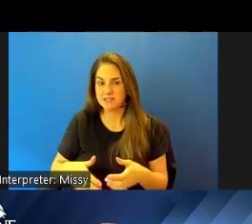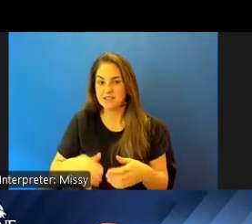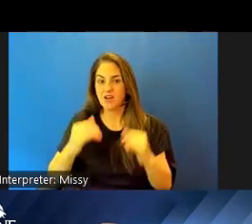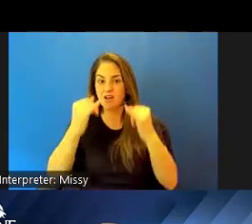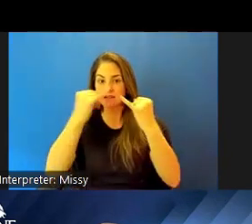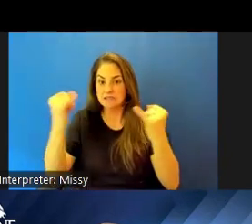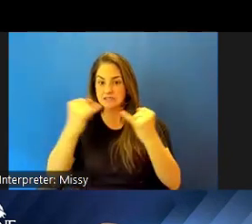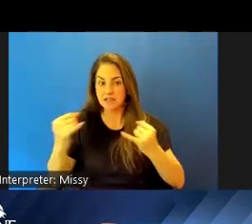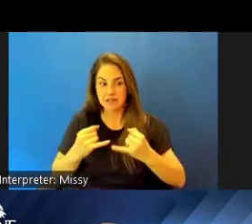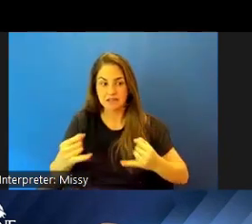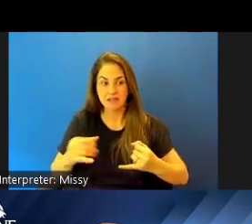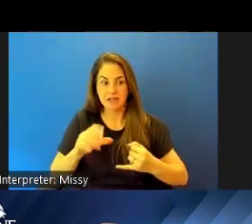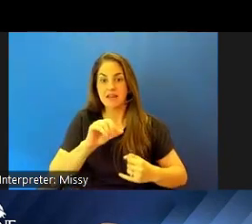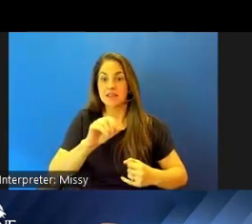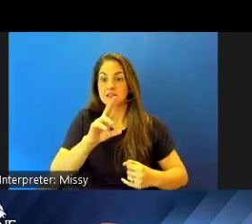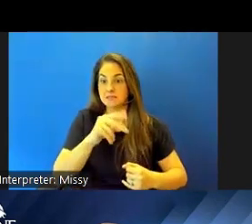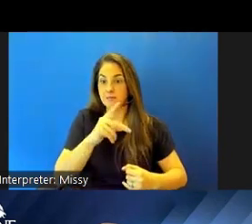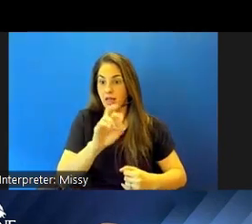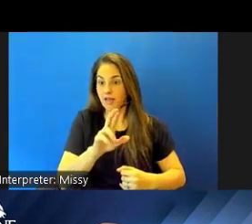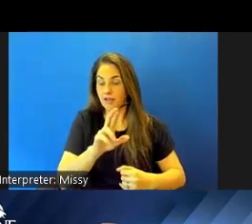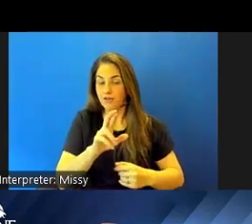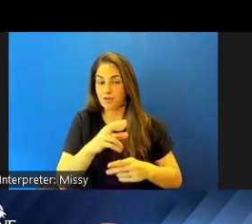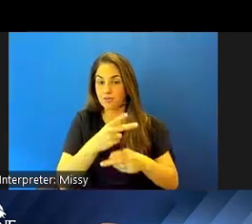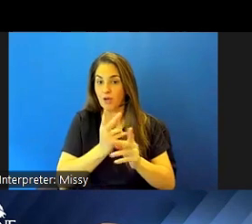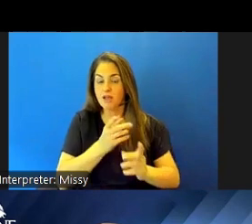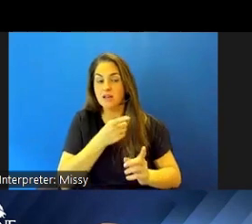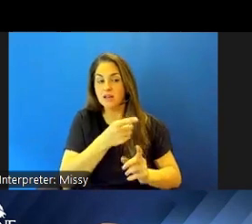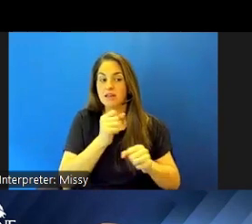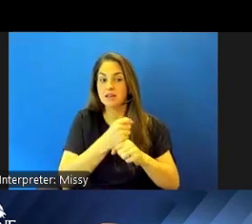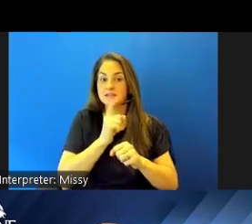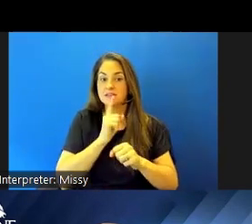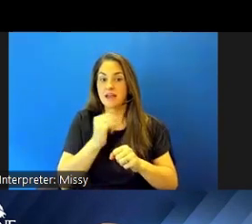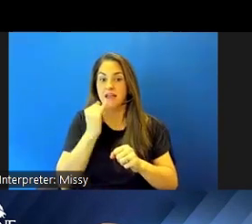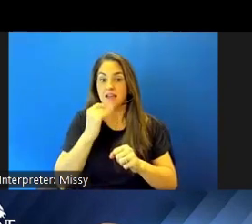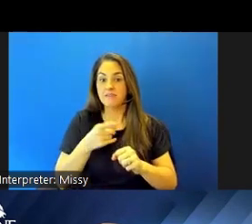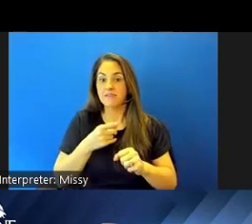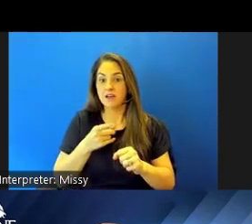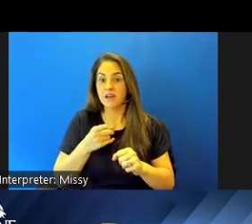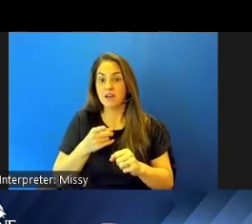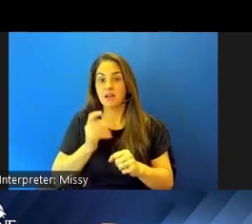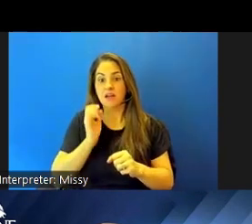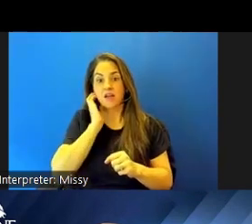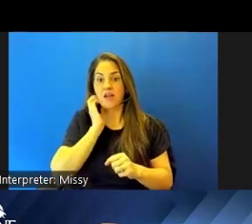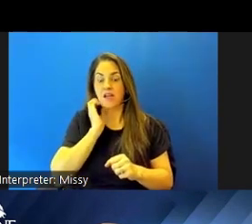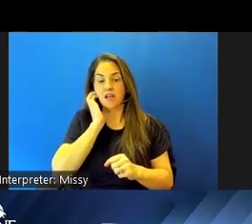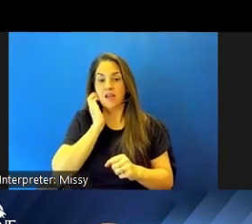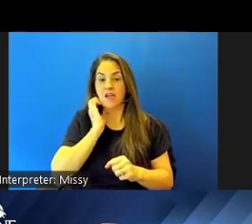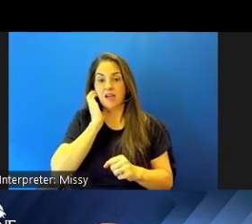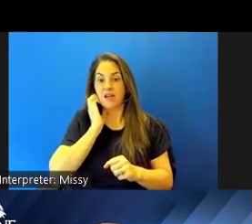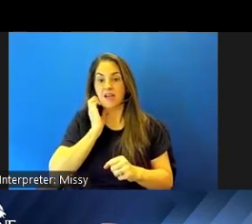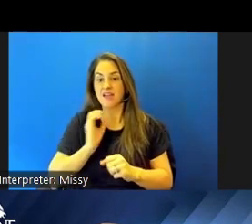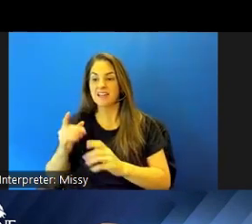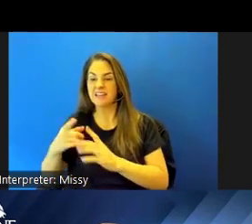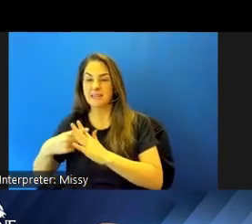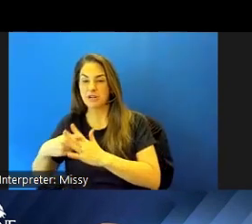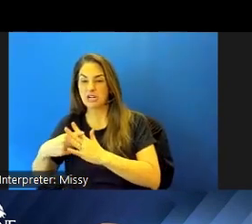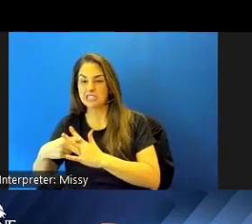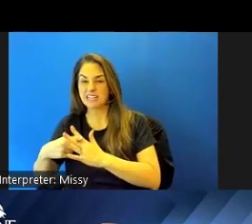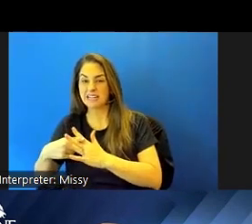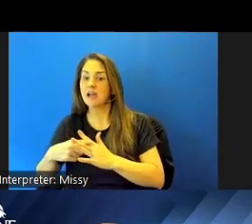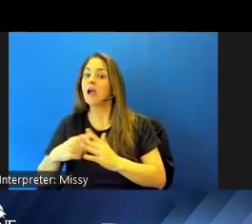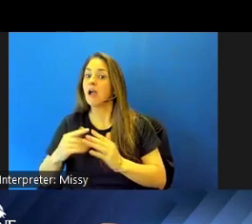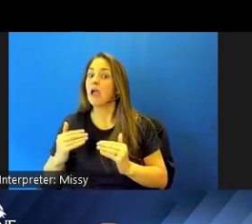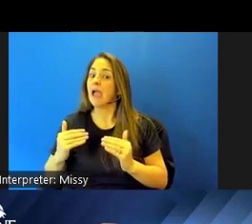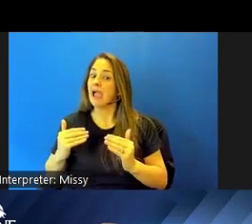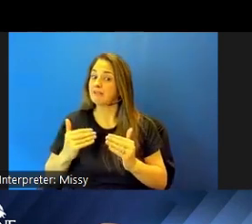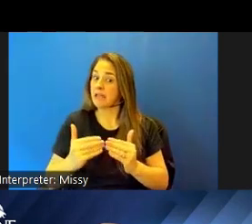the supplier is able to complete if they are emerging, advancing, or optimized. Because this accessibility process isn't a yes or